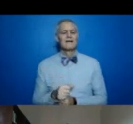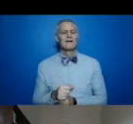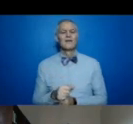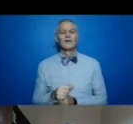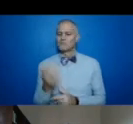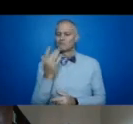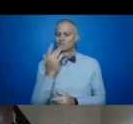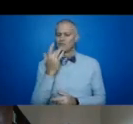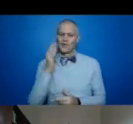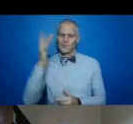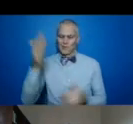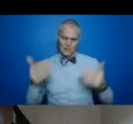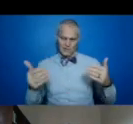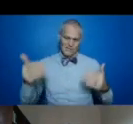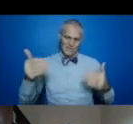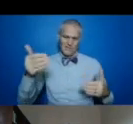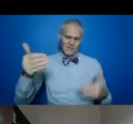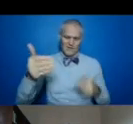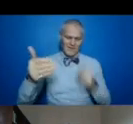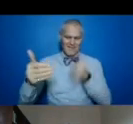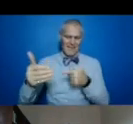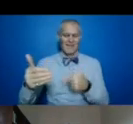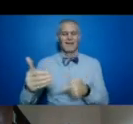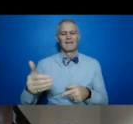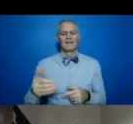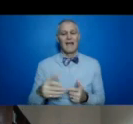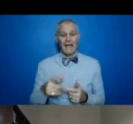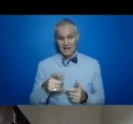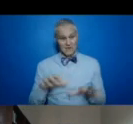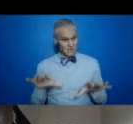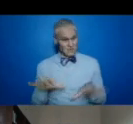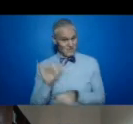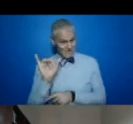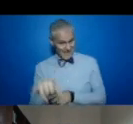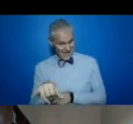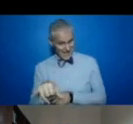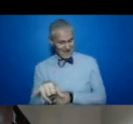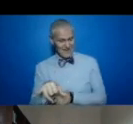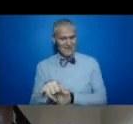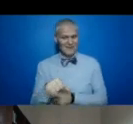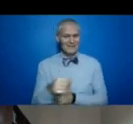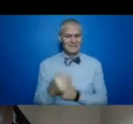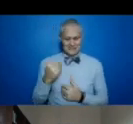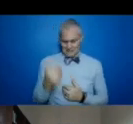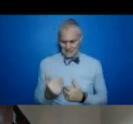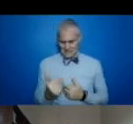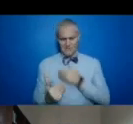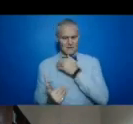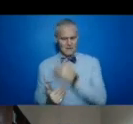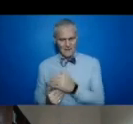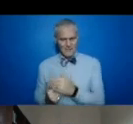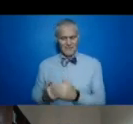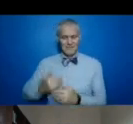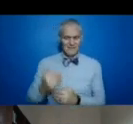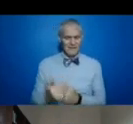preferred future, a narrative of a new and preferred future. And when you've done that, at steps along the way, because